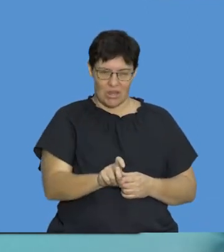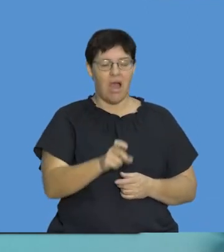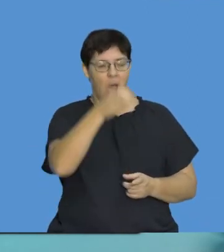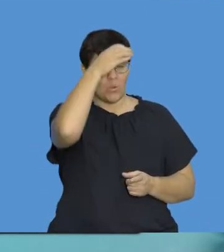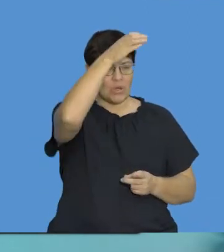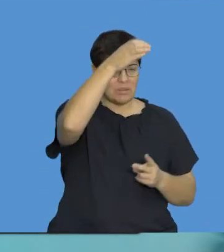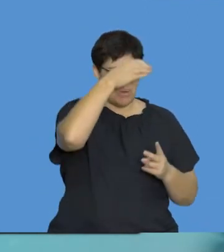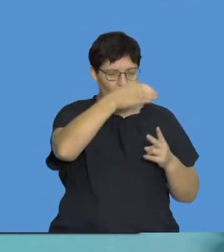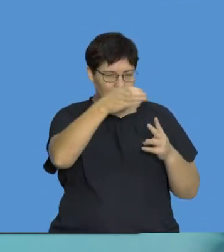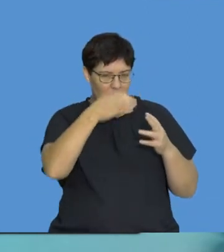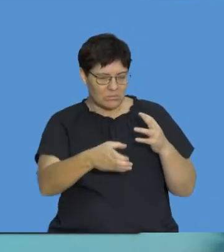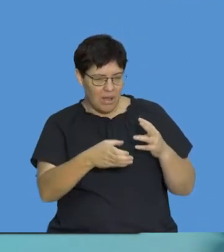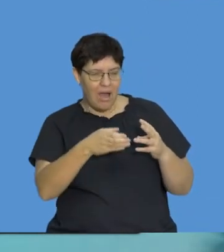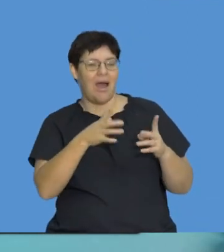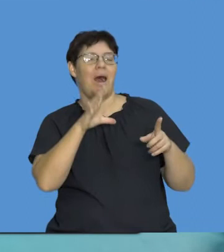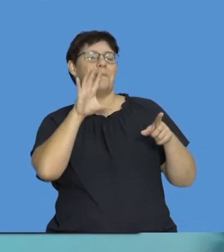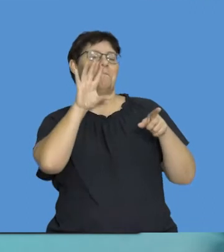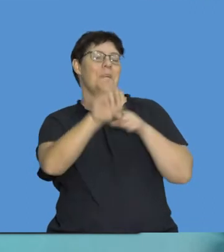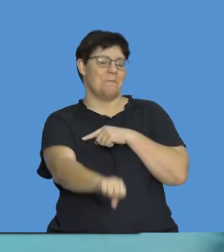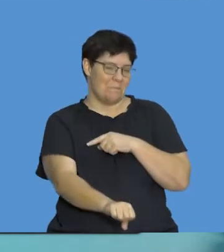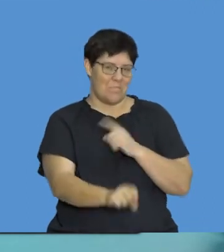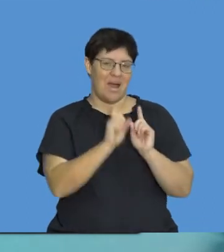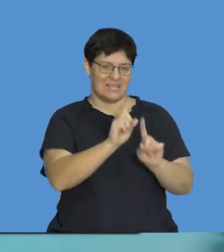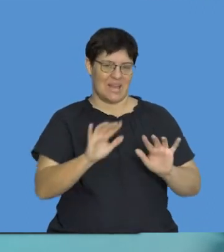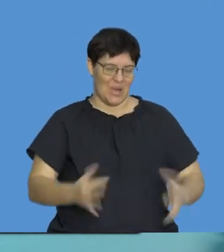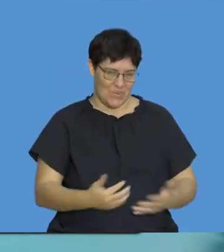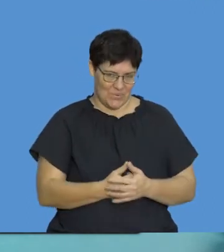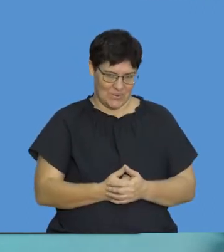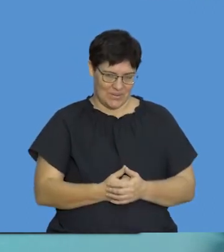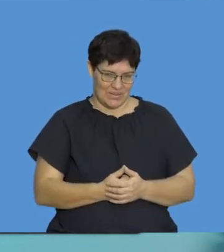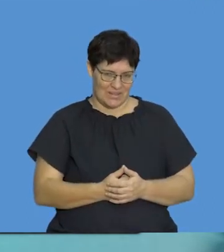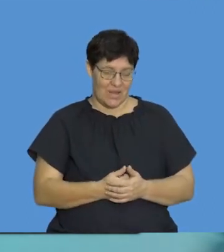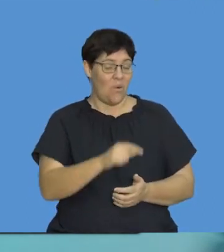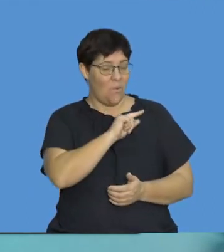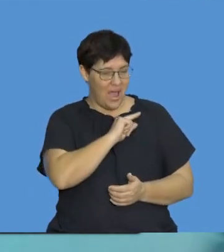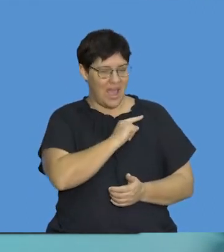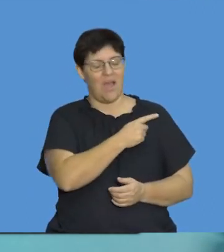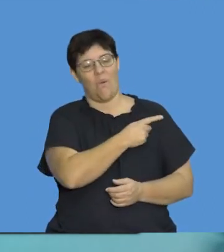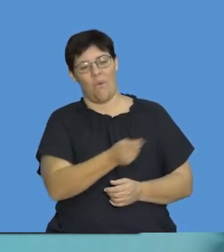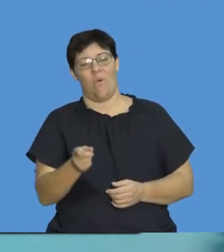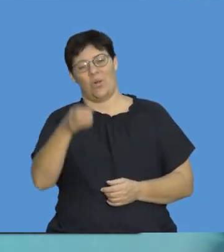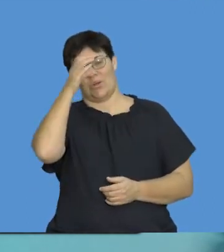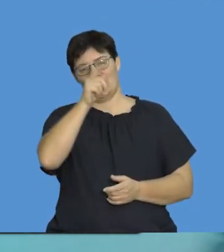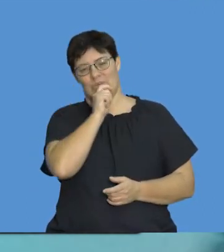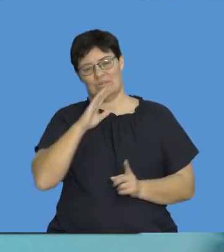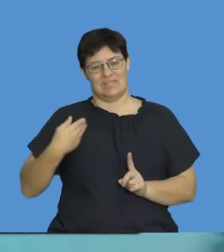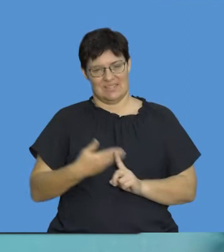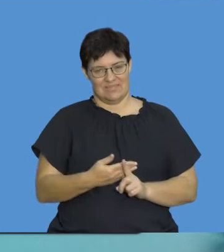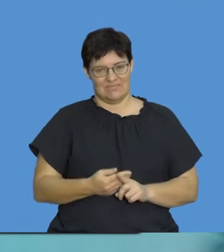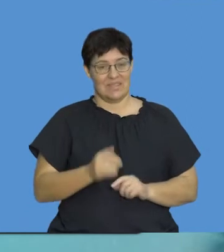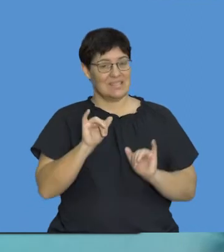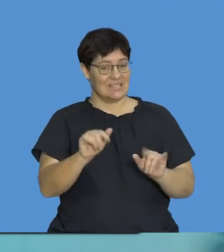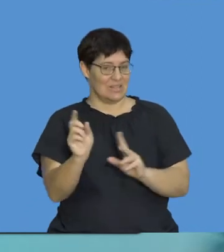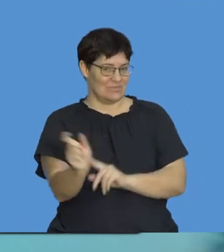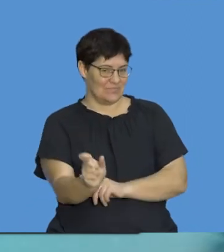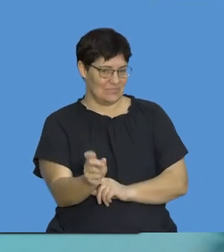concept that we've done and see how the answer will then be once we use all the concepts that we've used so far. Stay